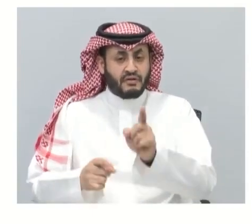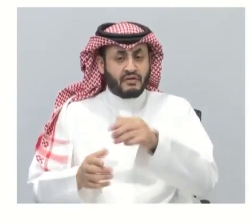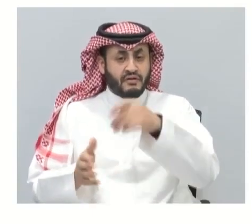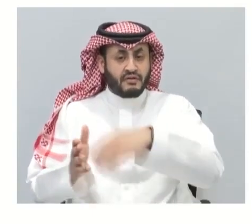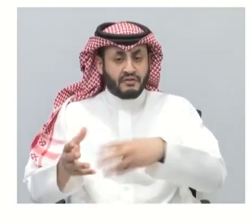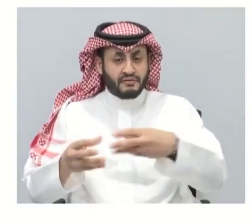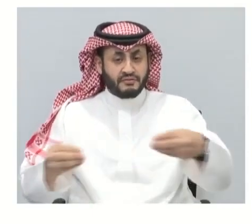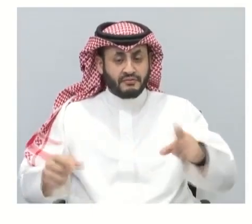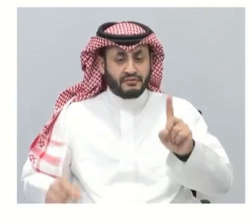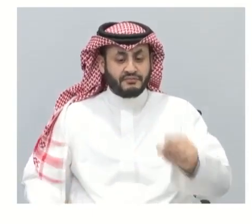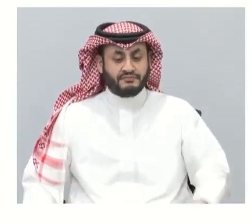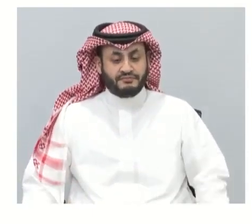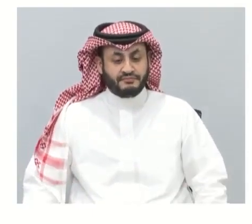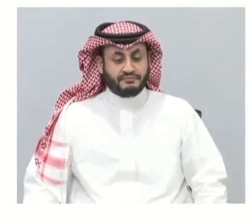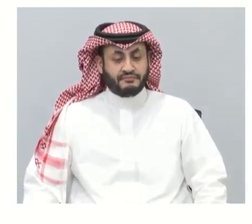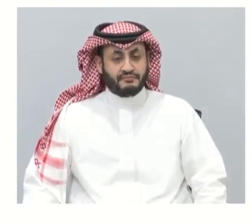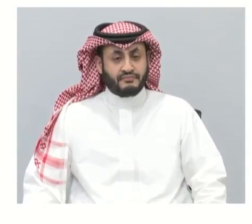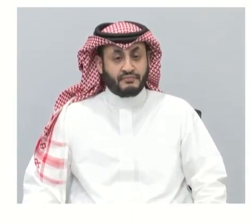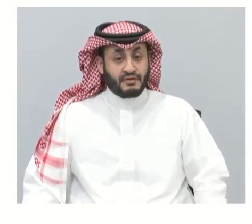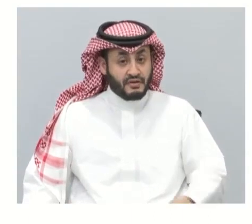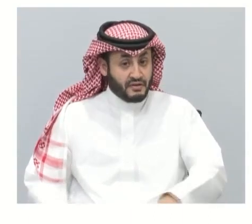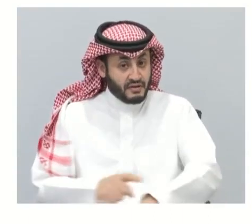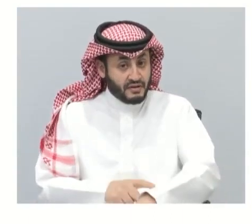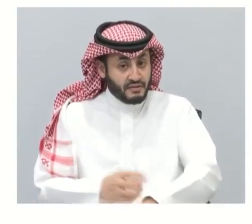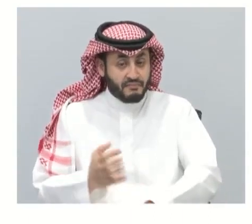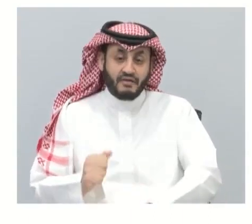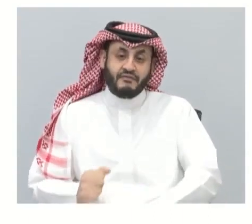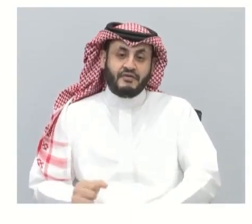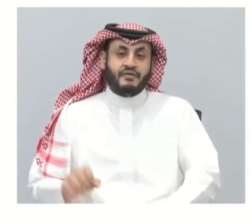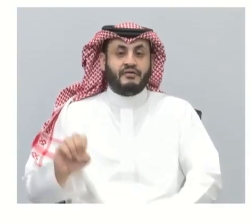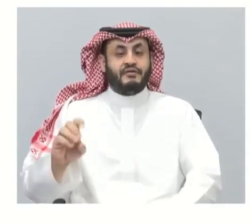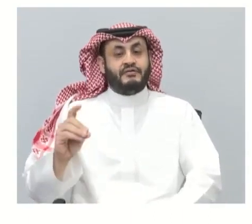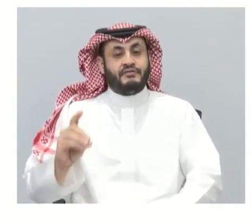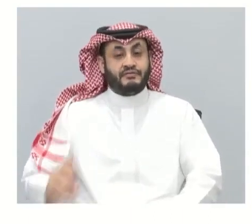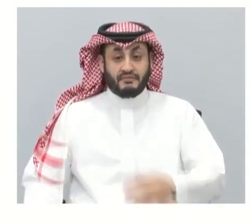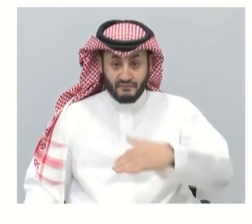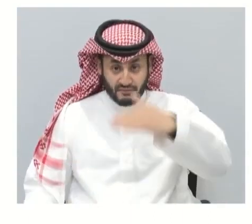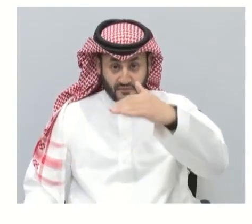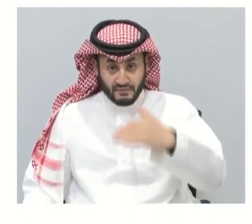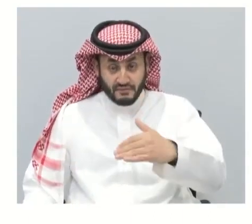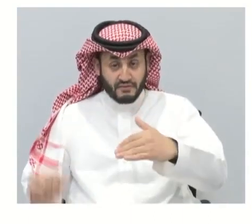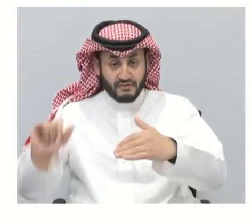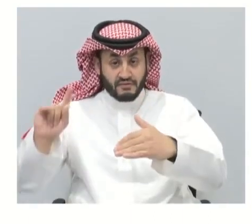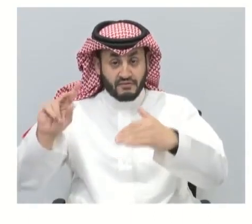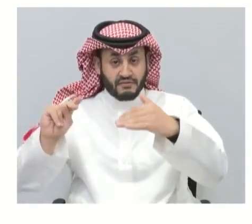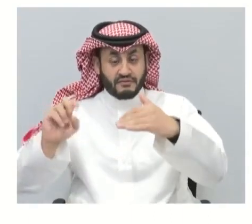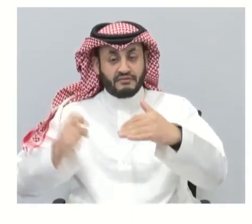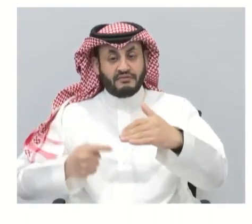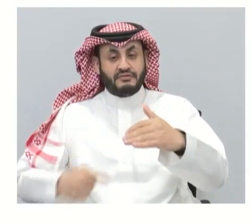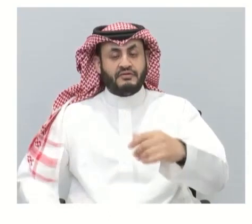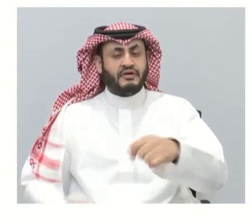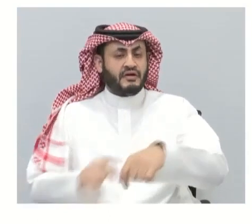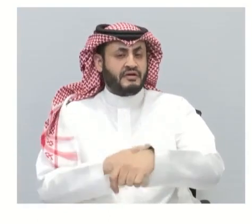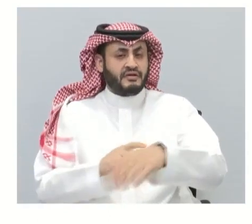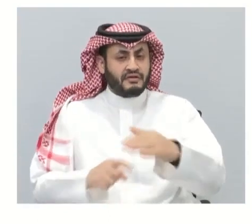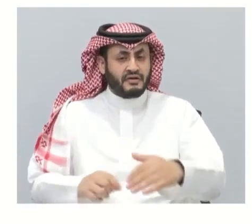one. They have only painted one wall. Notice the progressive ing, time, and